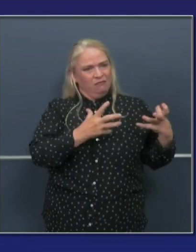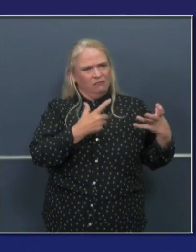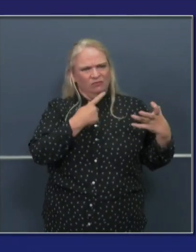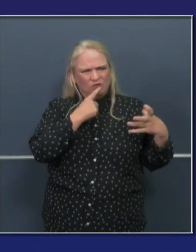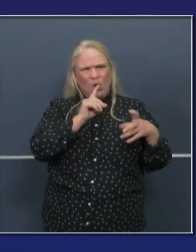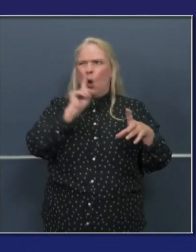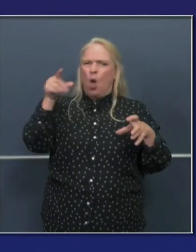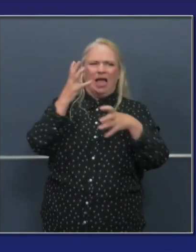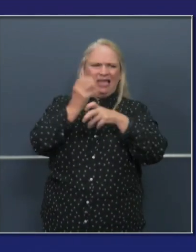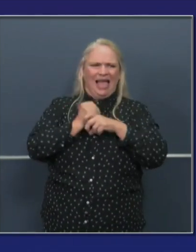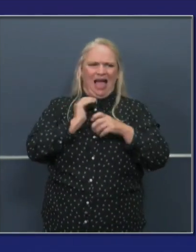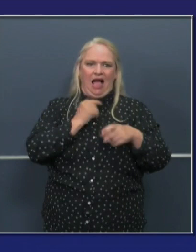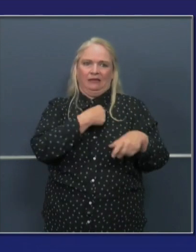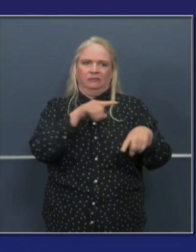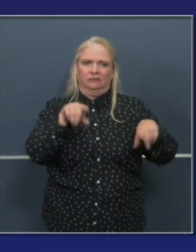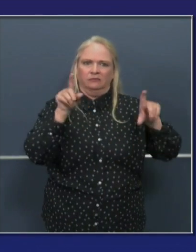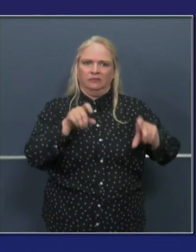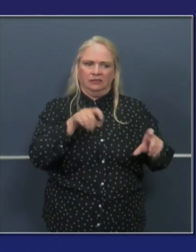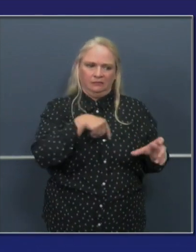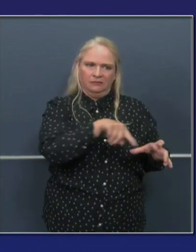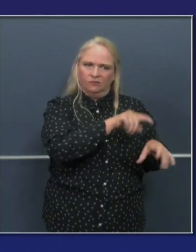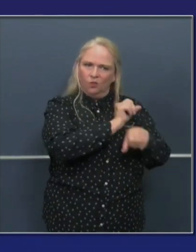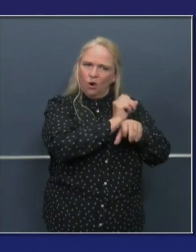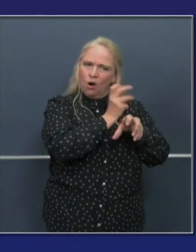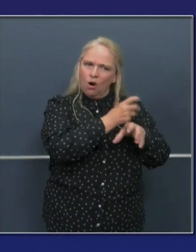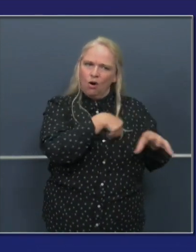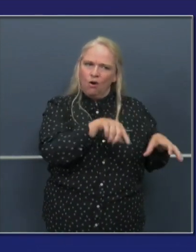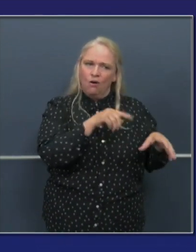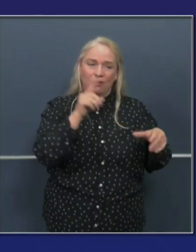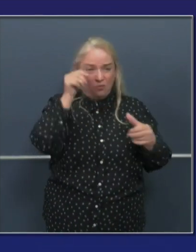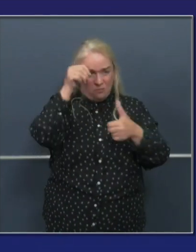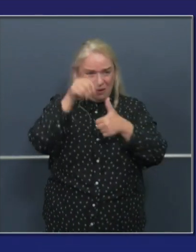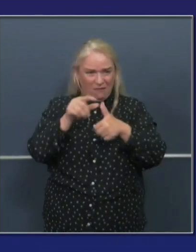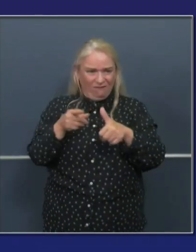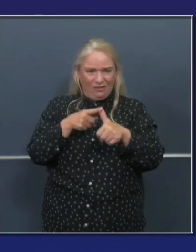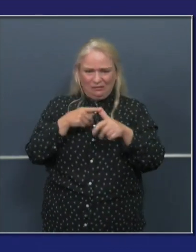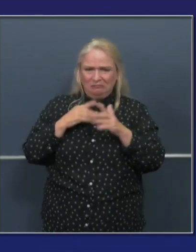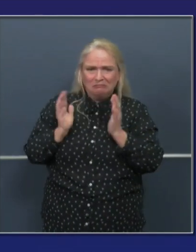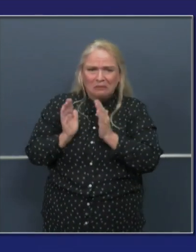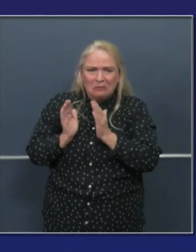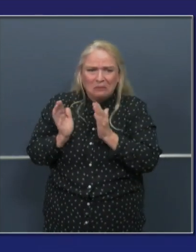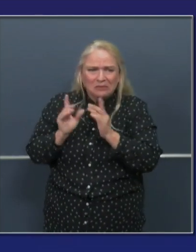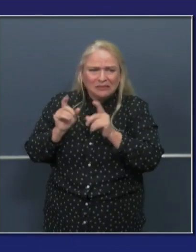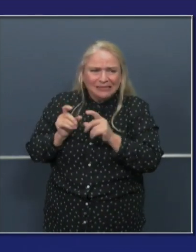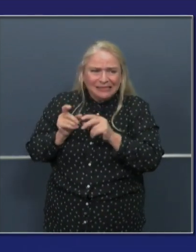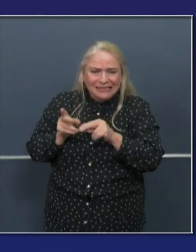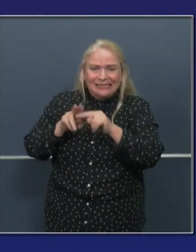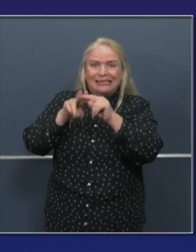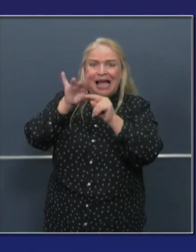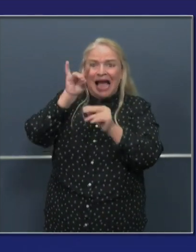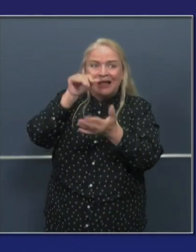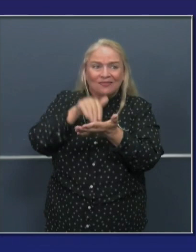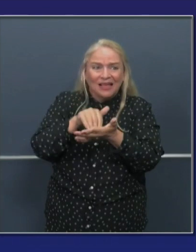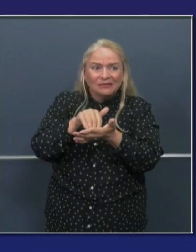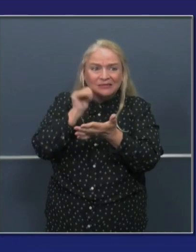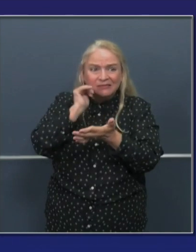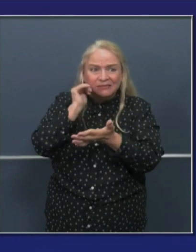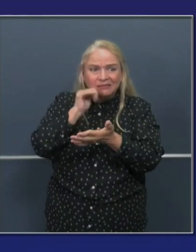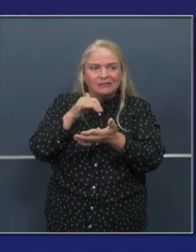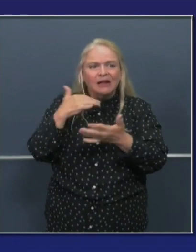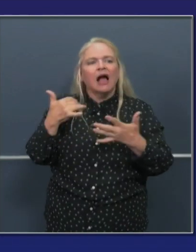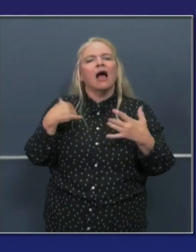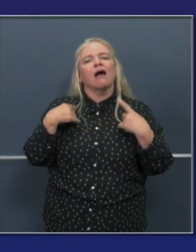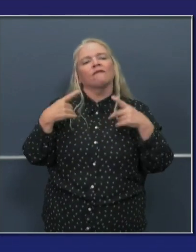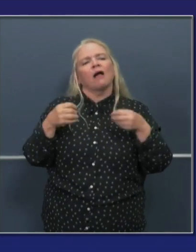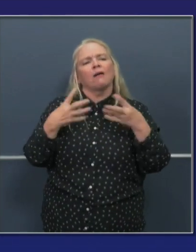which stretch goal was 80,000. 60 was a baseline, 80,000 on a daily basis. They've exceeded that, over 100,000